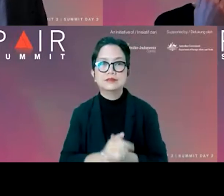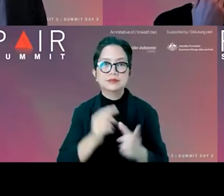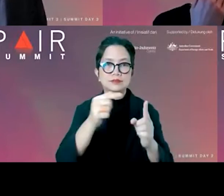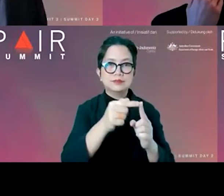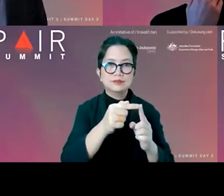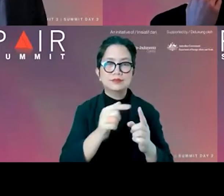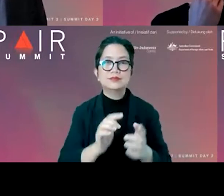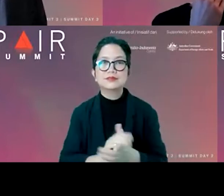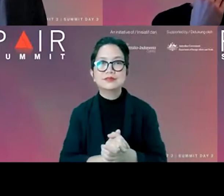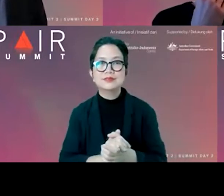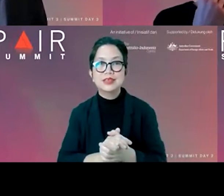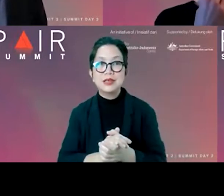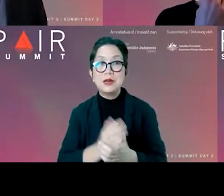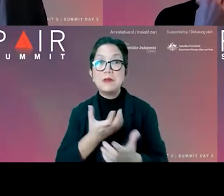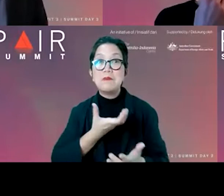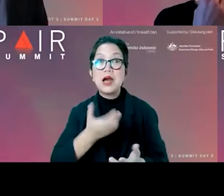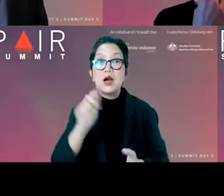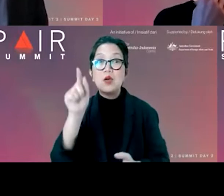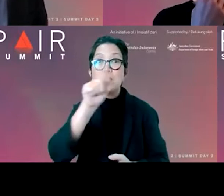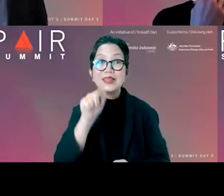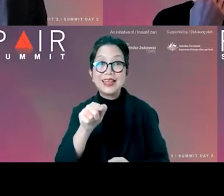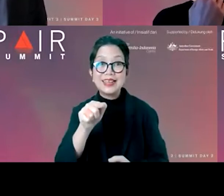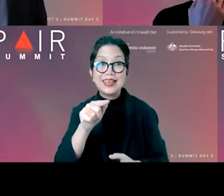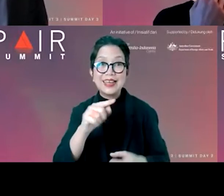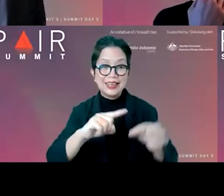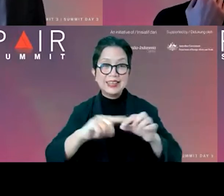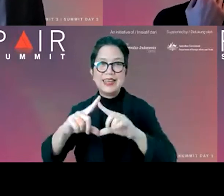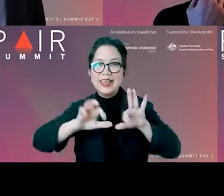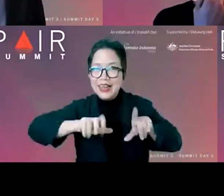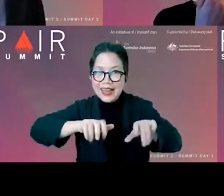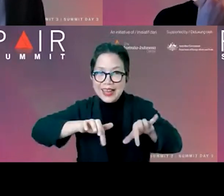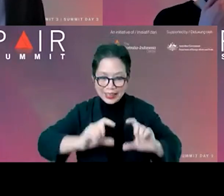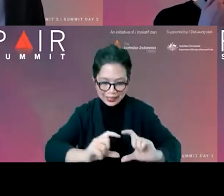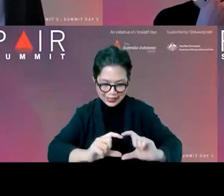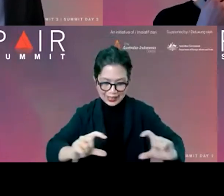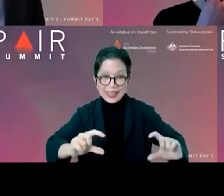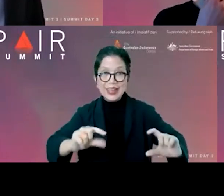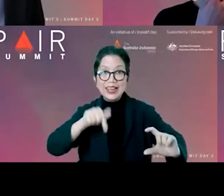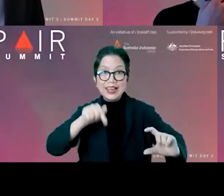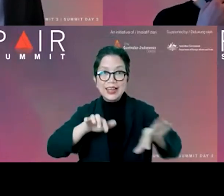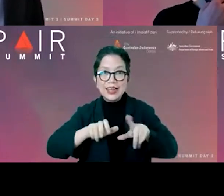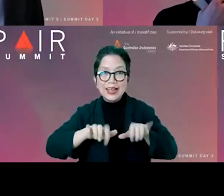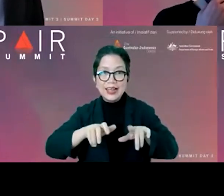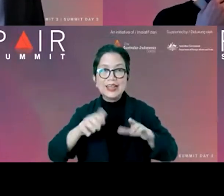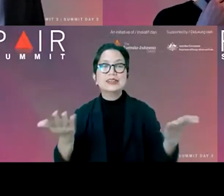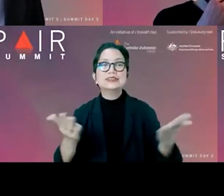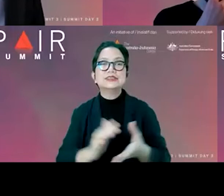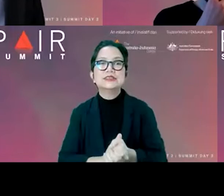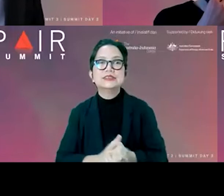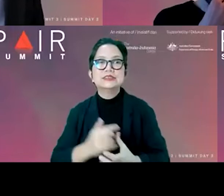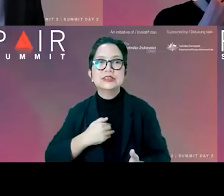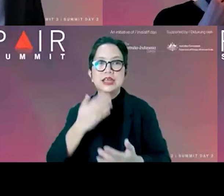box at the bottom of your screen. It normally is. John, I want to ask you a question, but did you have anything you wanted to add off the back of